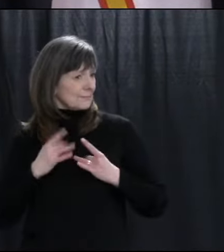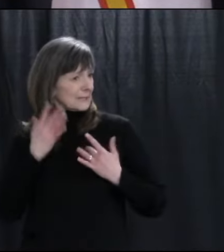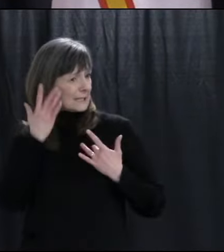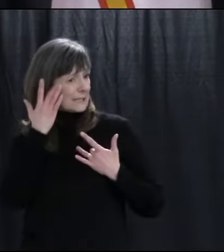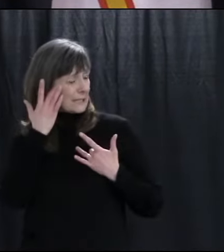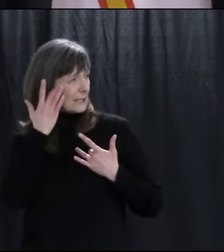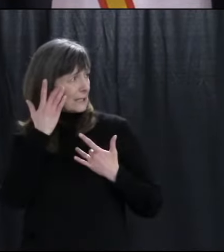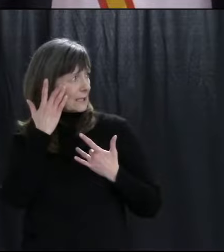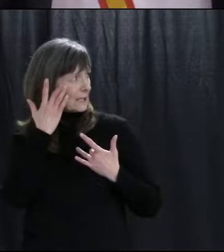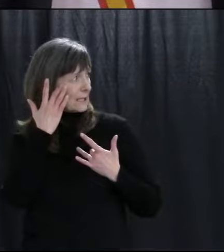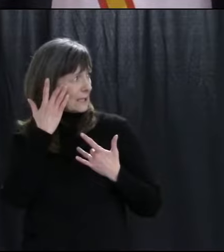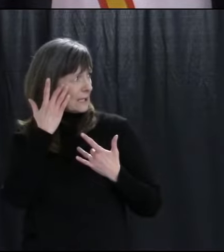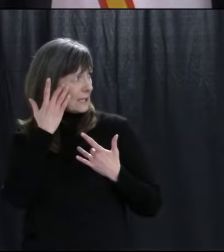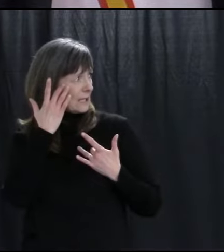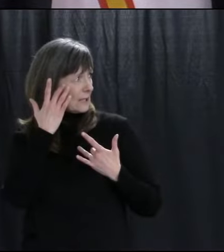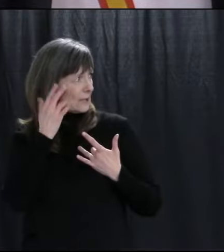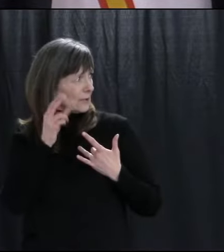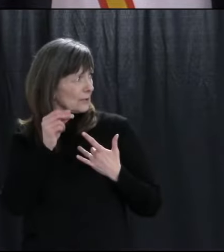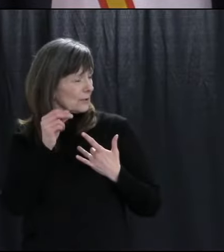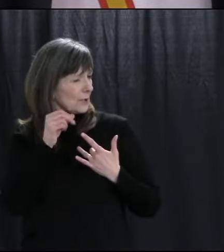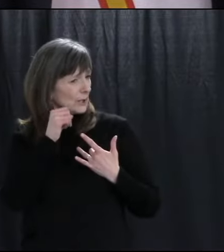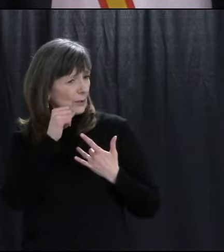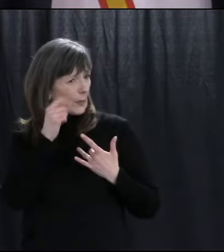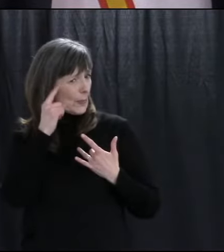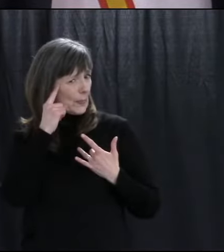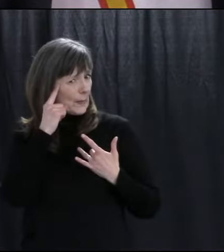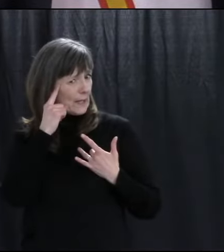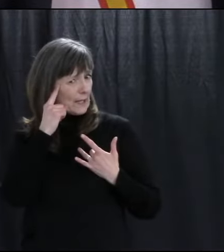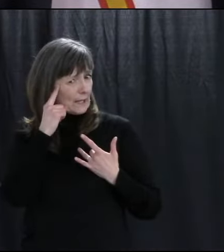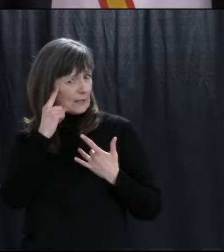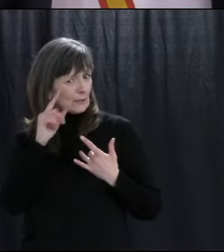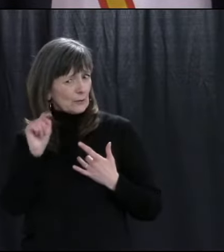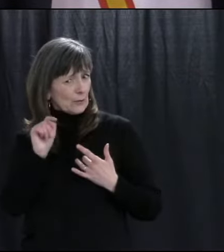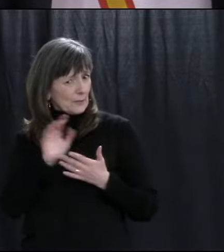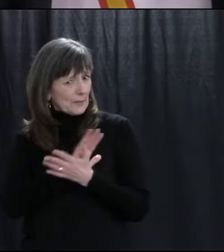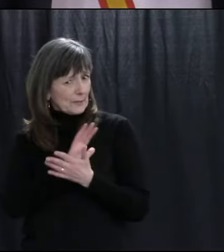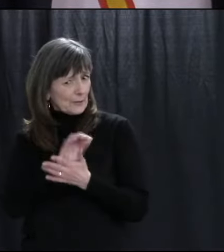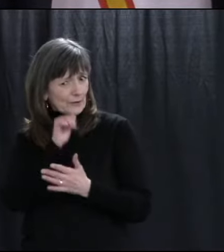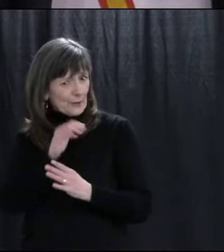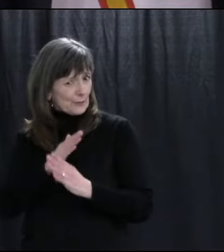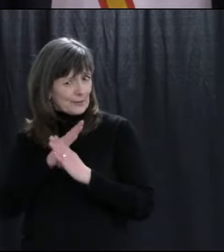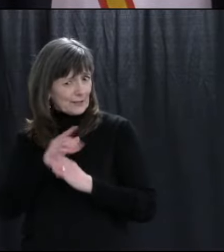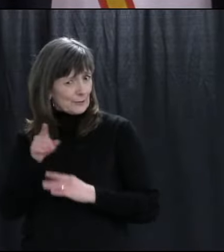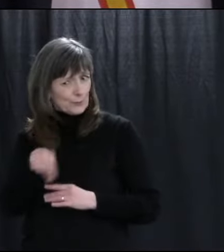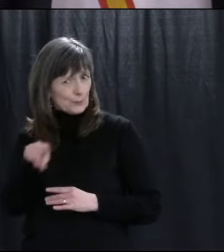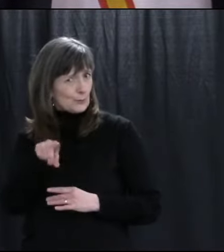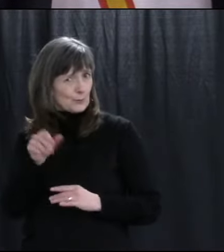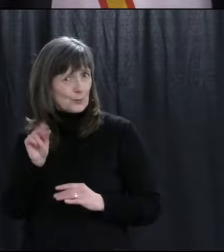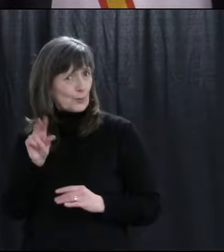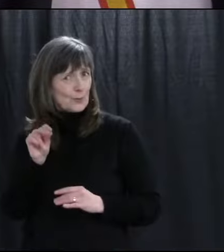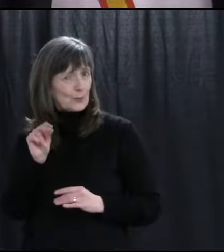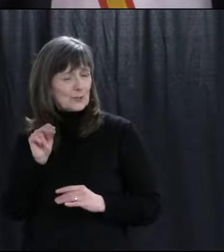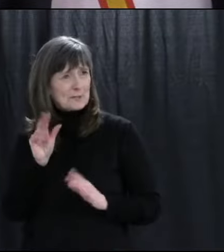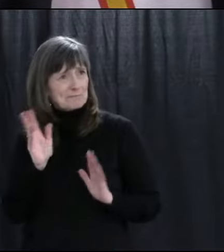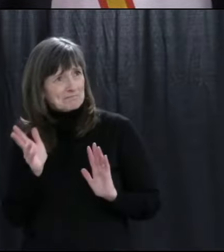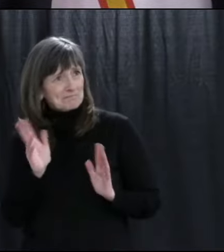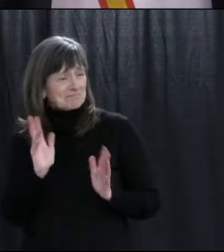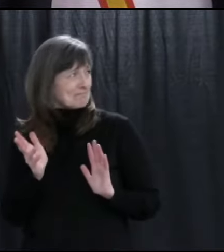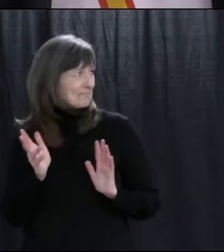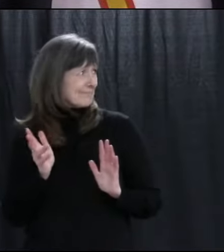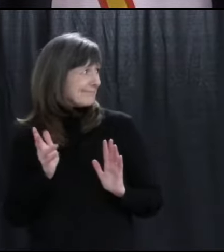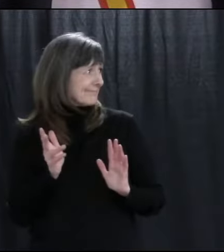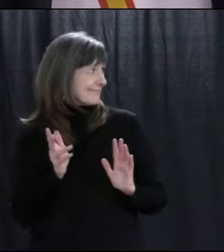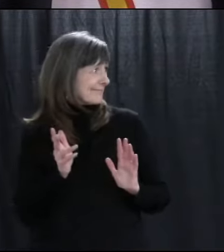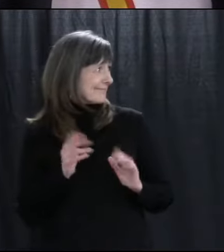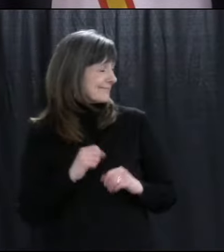No, I don't think toilet paper is protective in any way, other than, excuse me, it might,